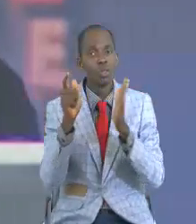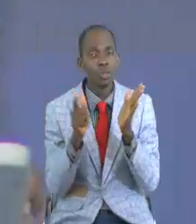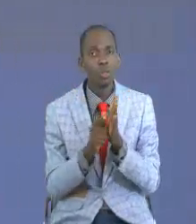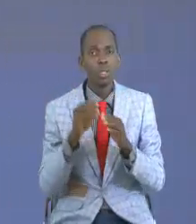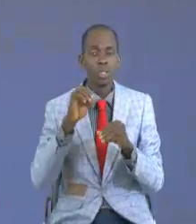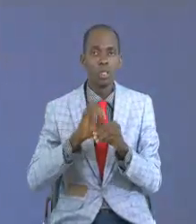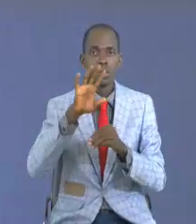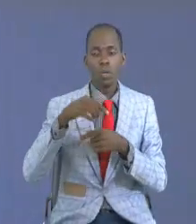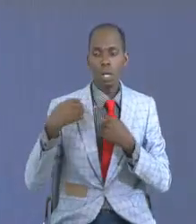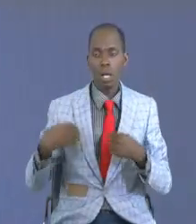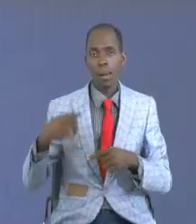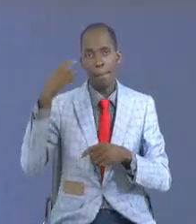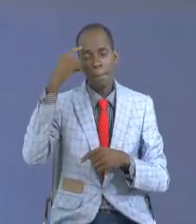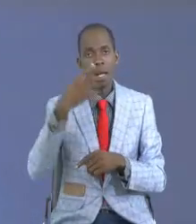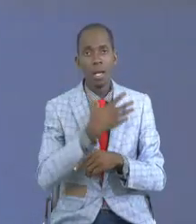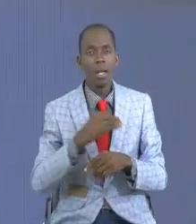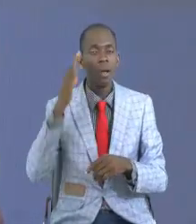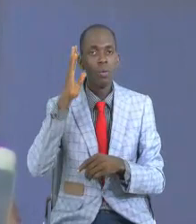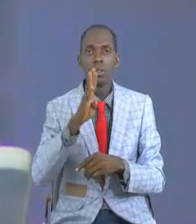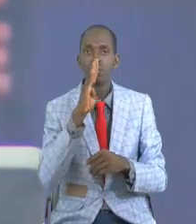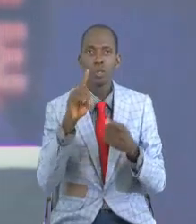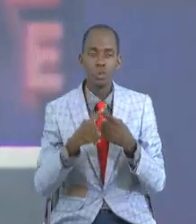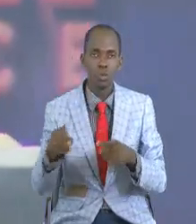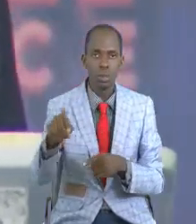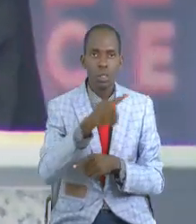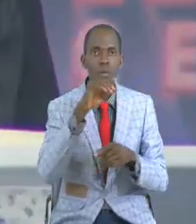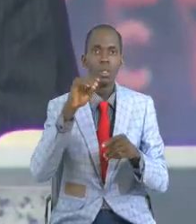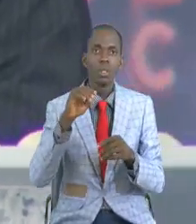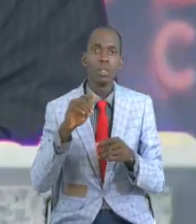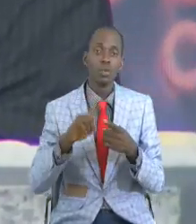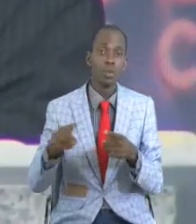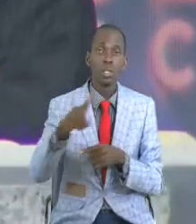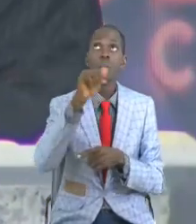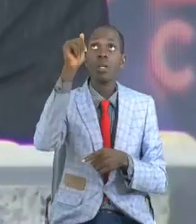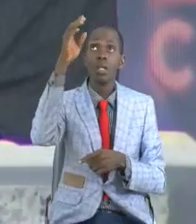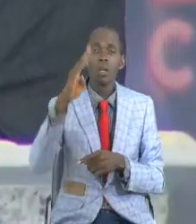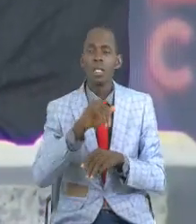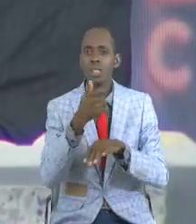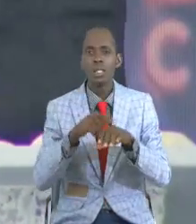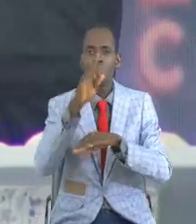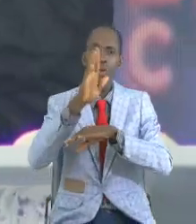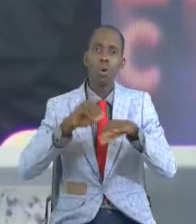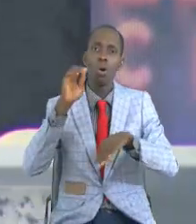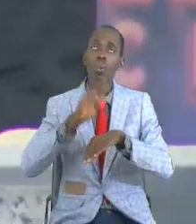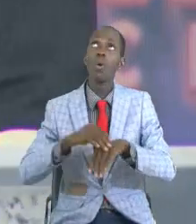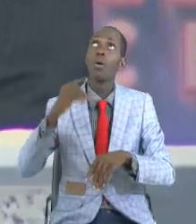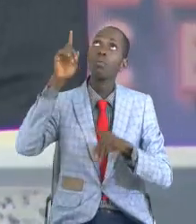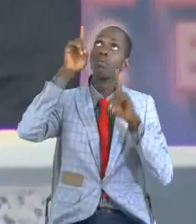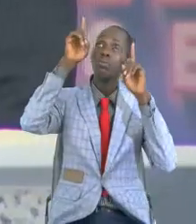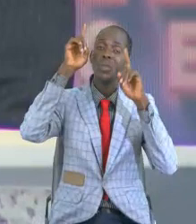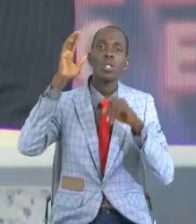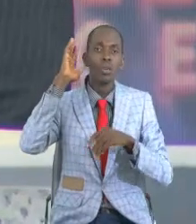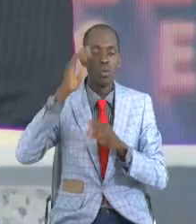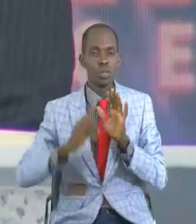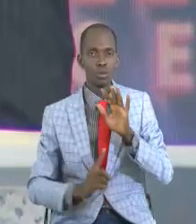And I will be to them a God. And anytime they call upon me, I'll show up. I'll say, I'm still